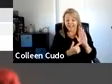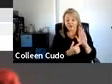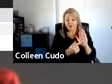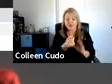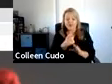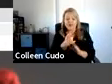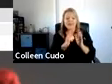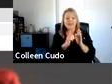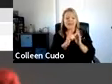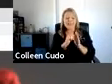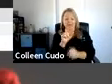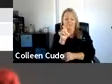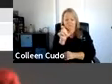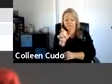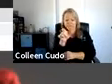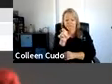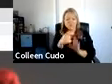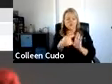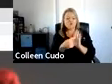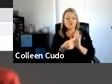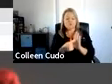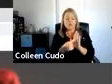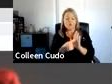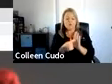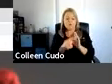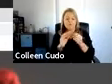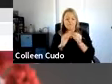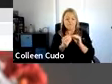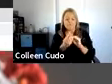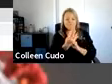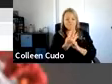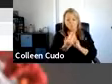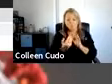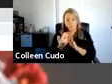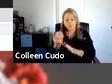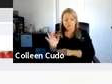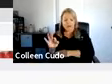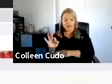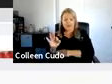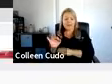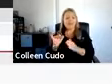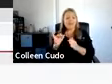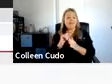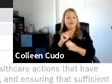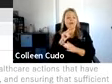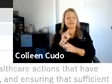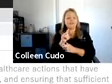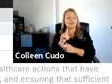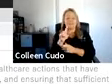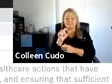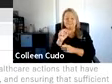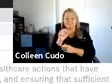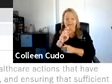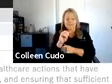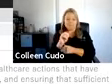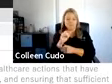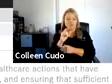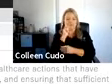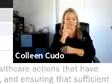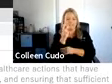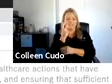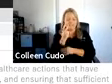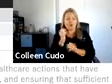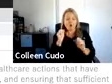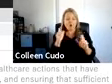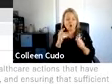And this tab will show you metrics 4 through 9. And so on this tab, you can see all of these metrics